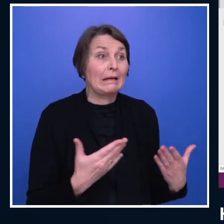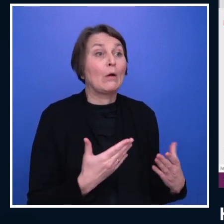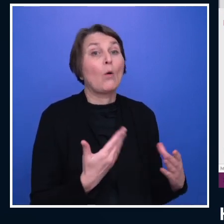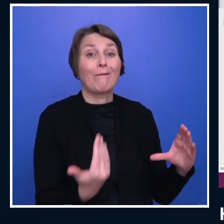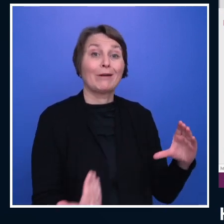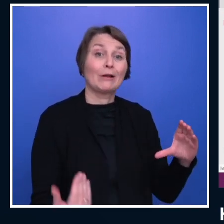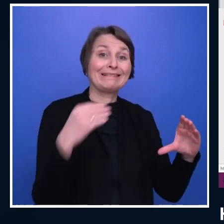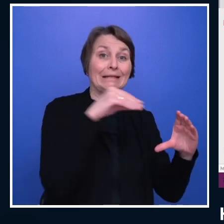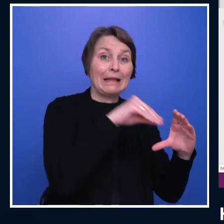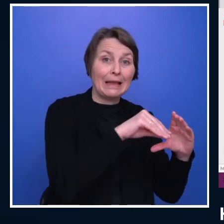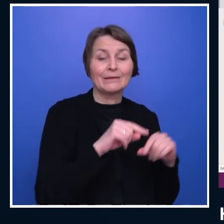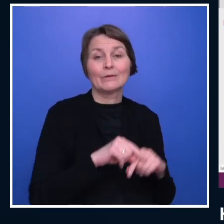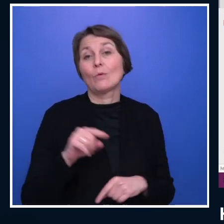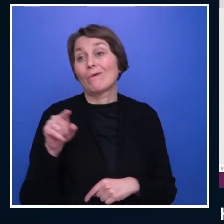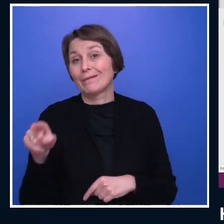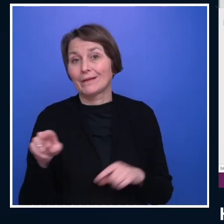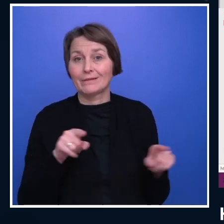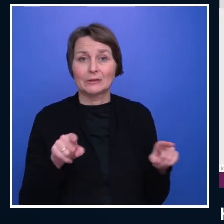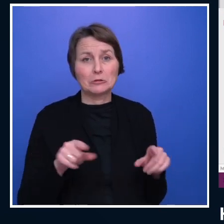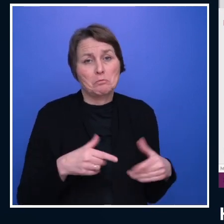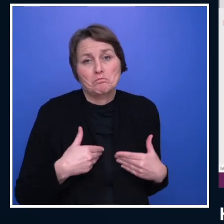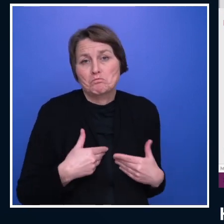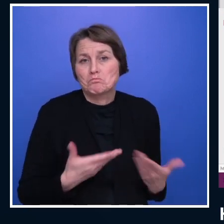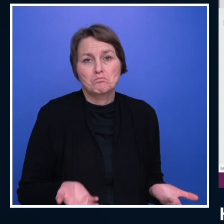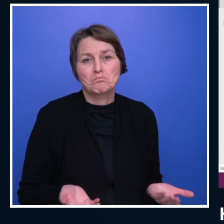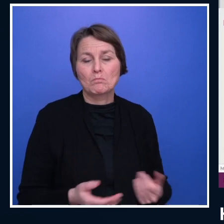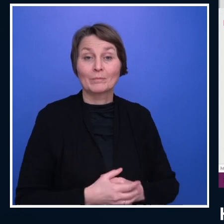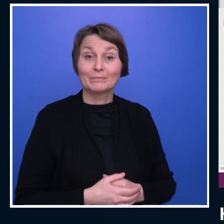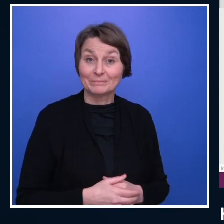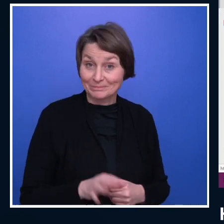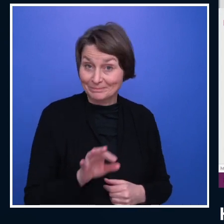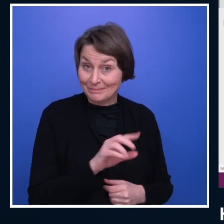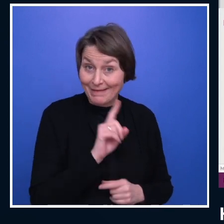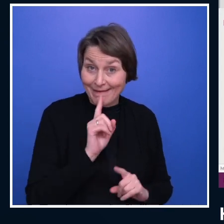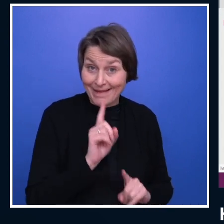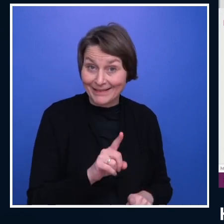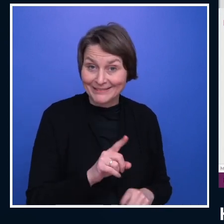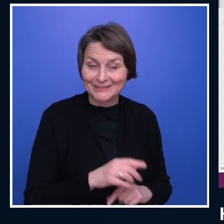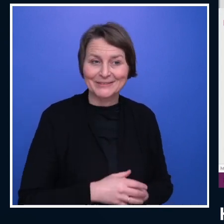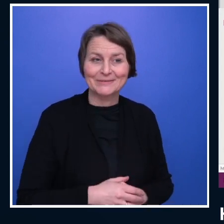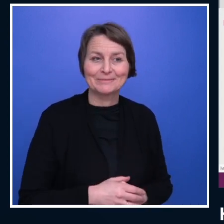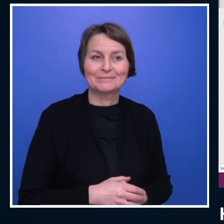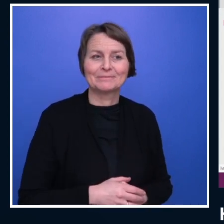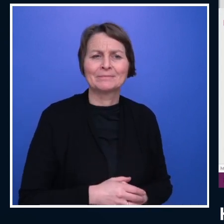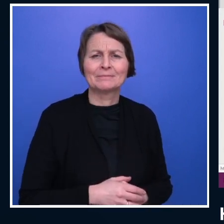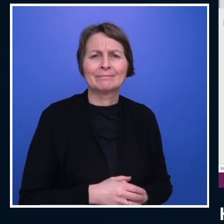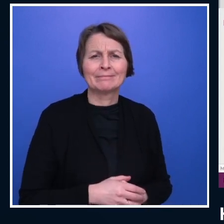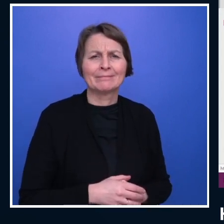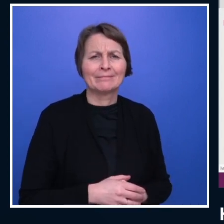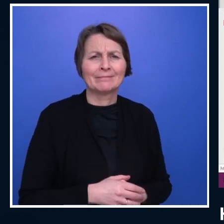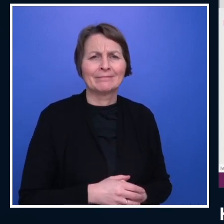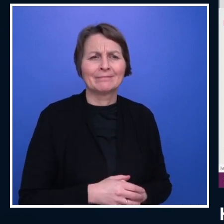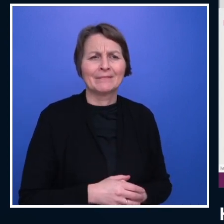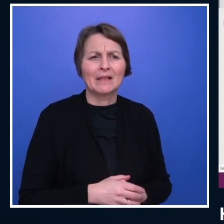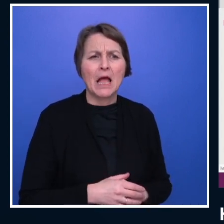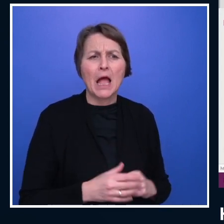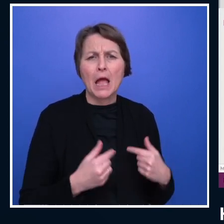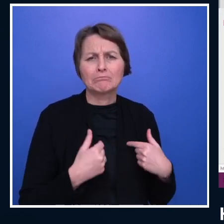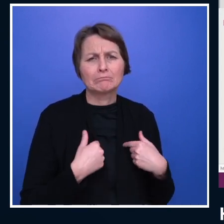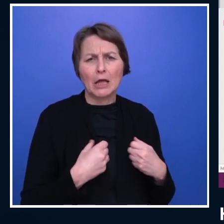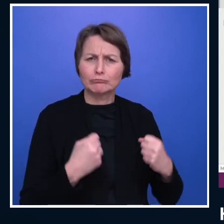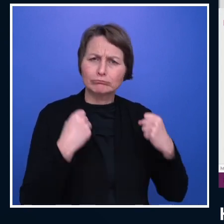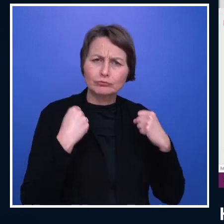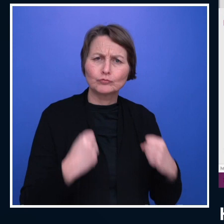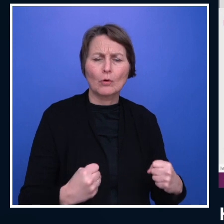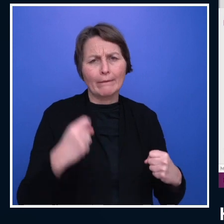answer your questions? I'm a little bit less opinionated, I think, than I could be. Like, am I all in on